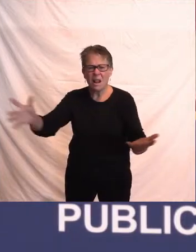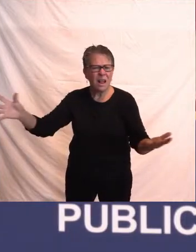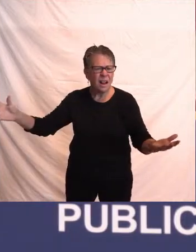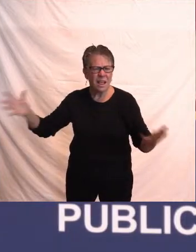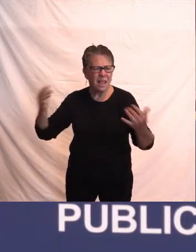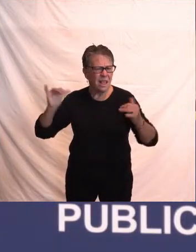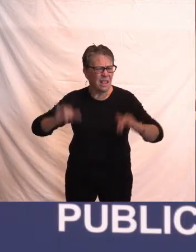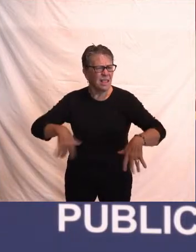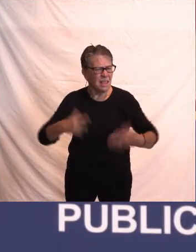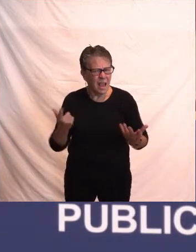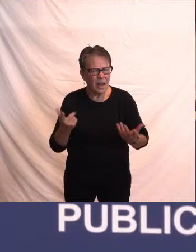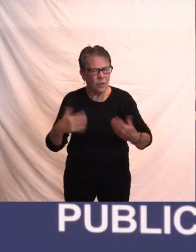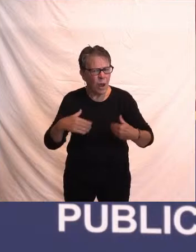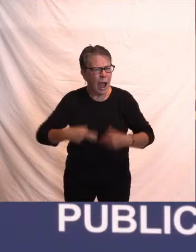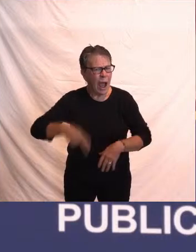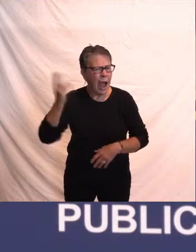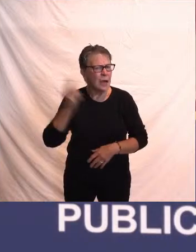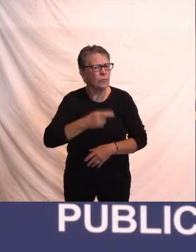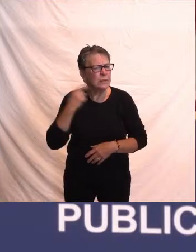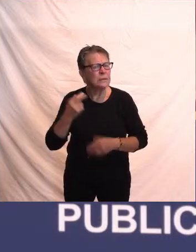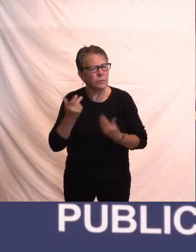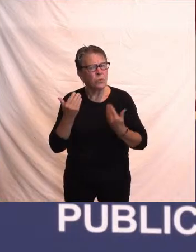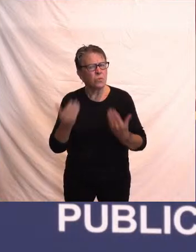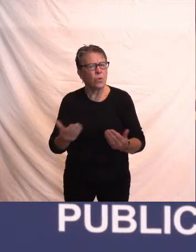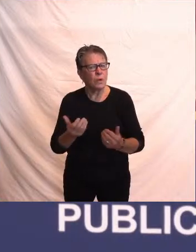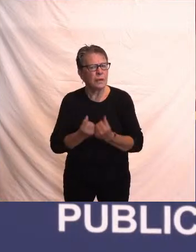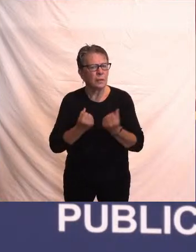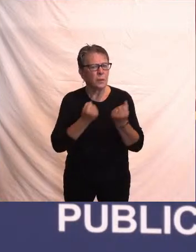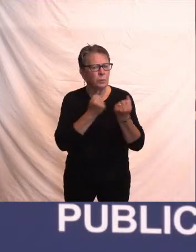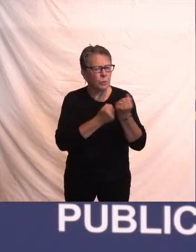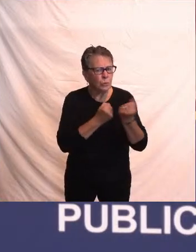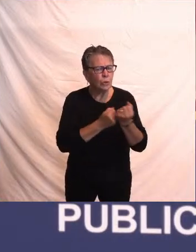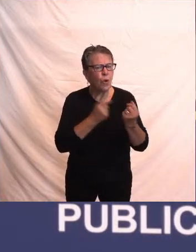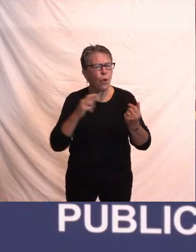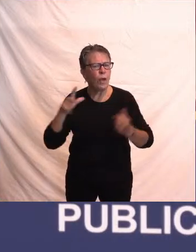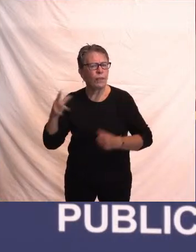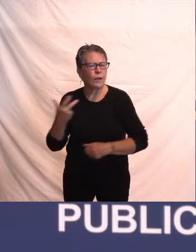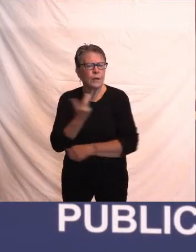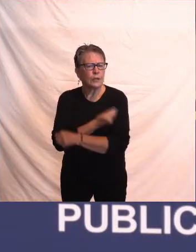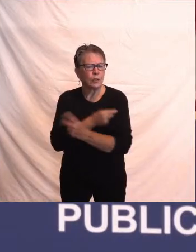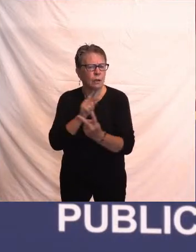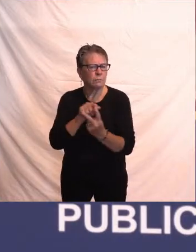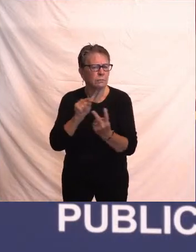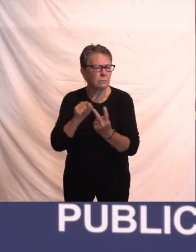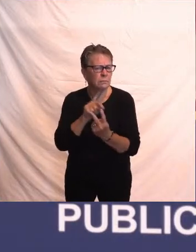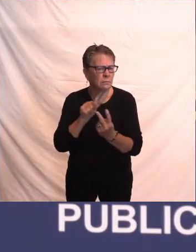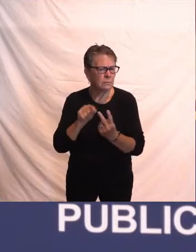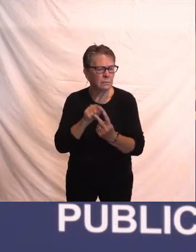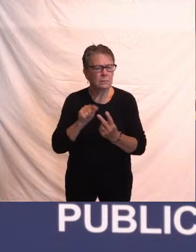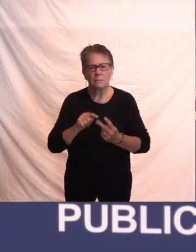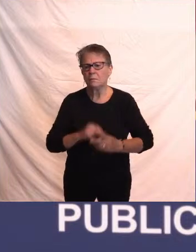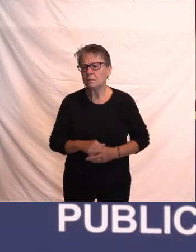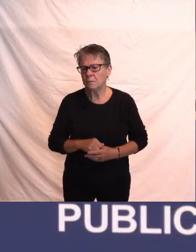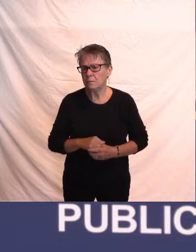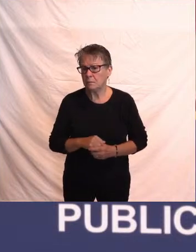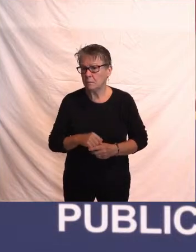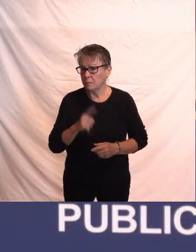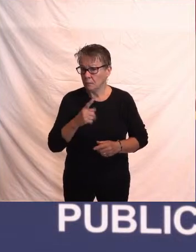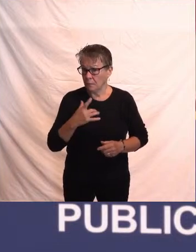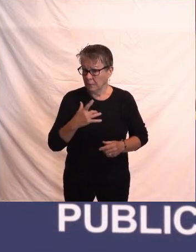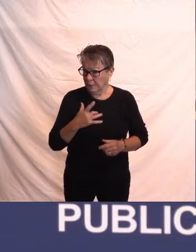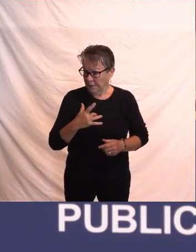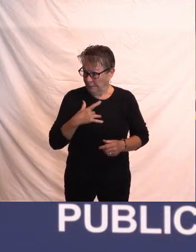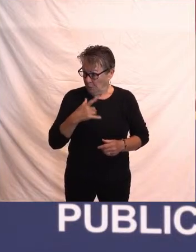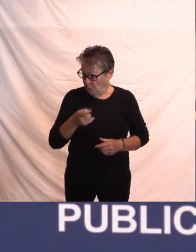and the United States Postal Service workers. I would urge those who are eligible to get a booster shot as soon as